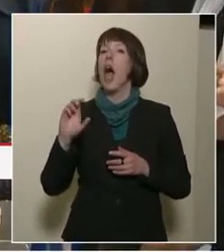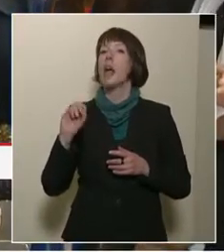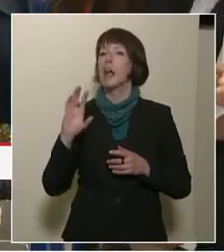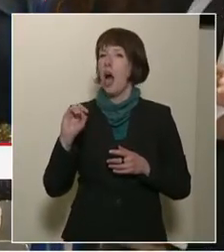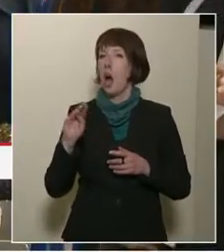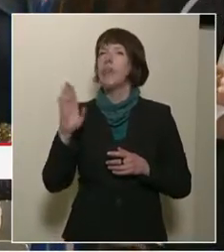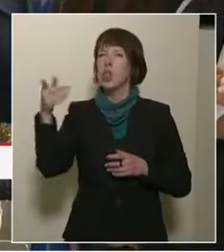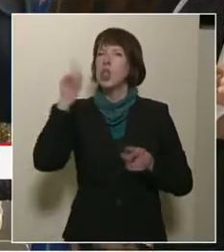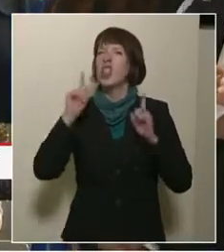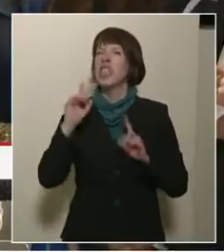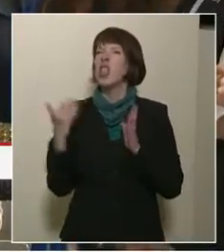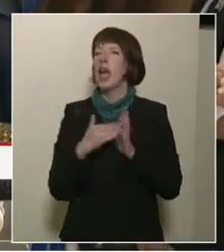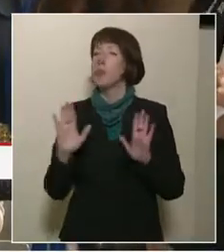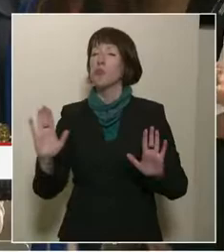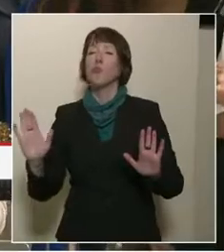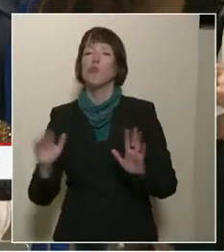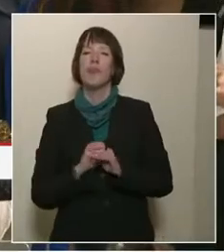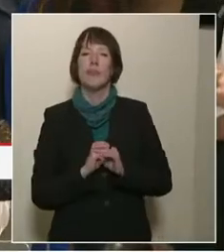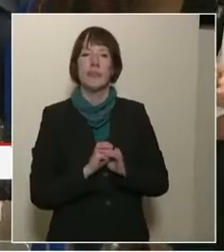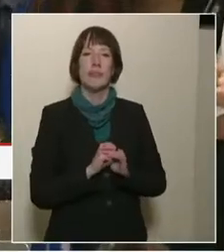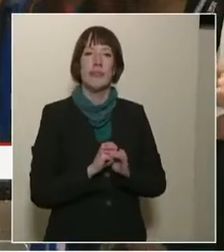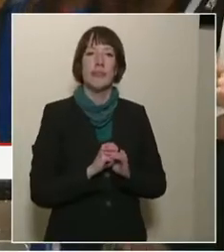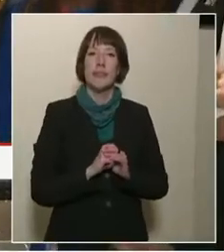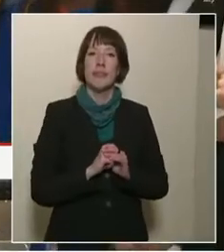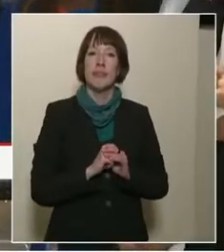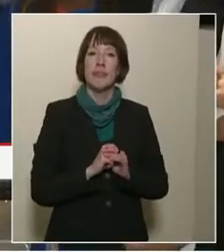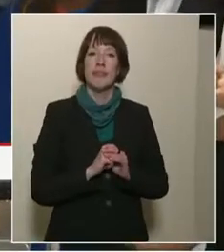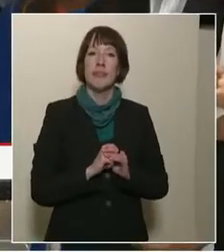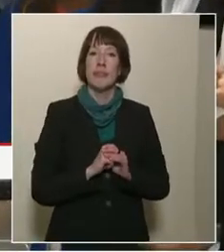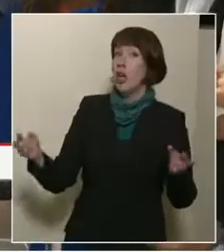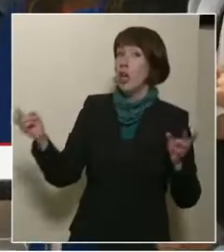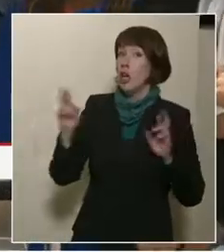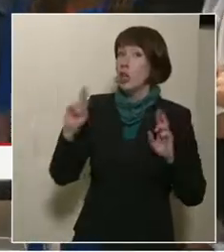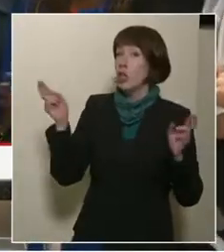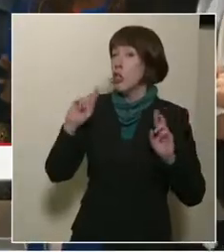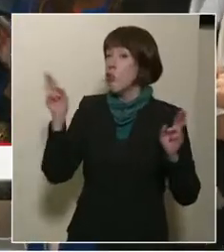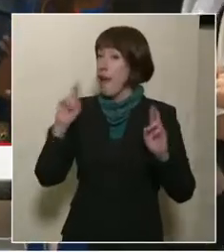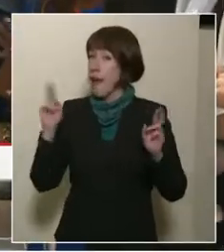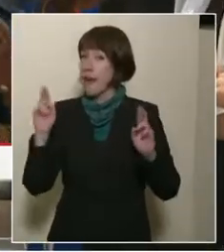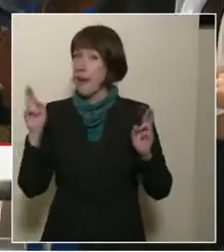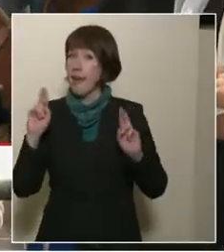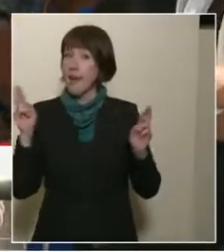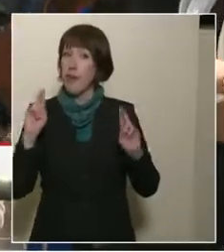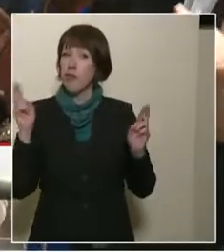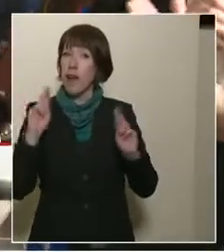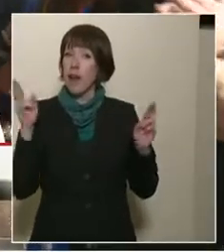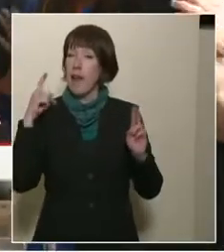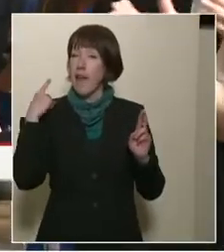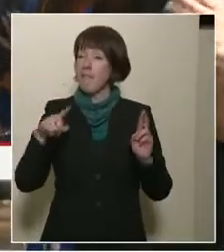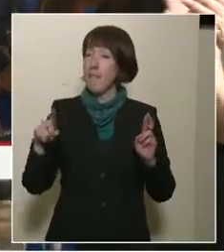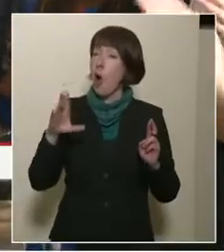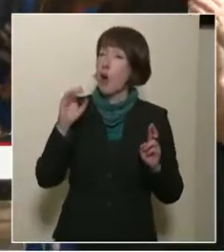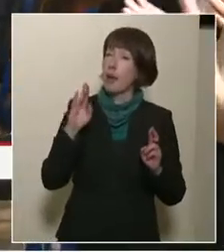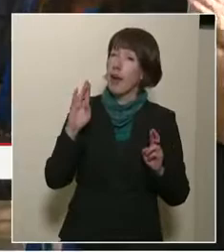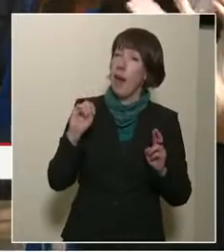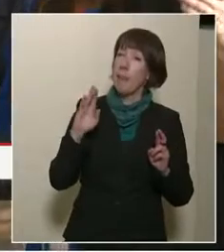get ready. So are you ready for the comeback? Are you ready for the comeback?